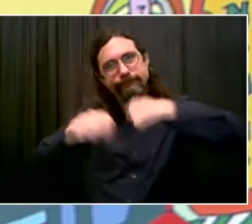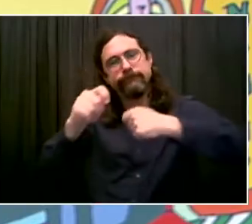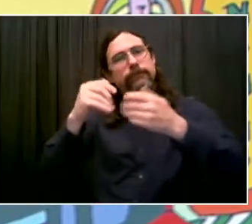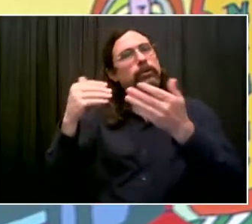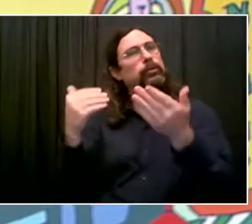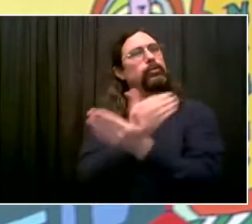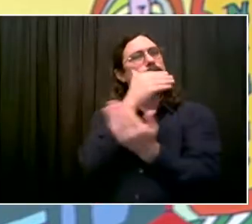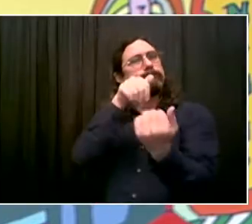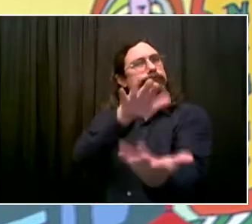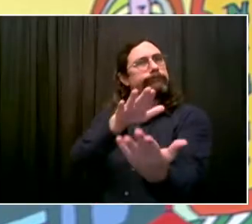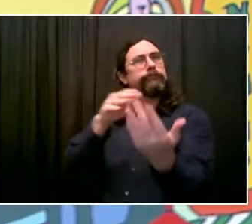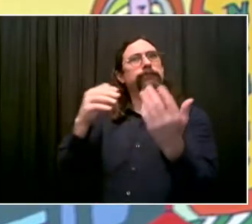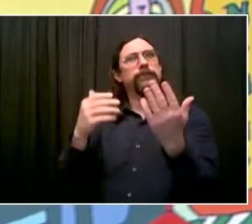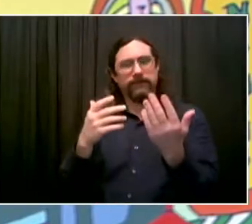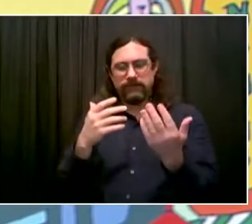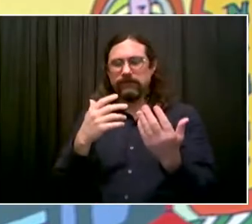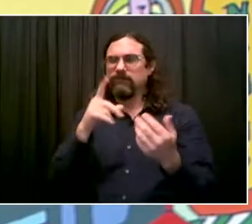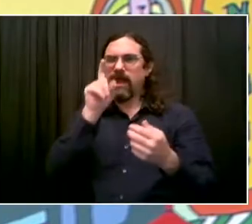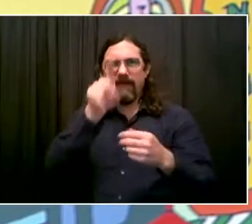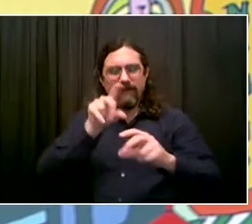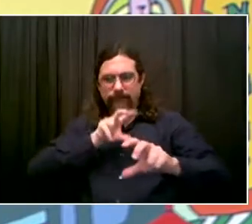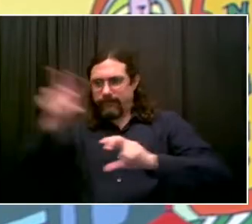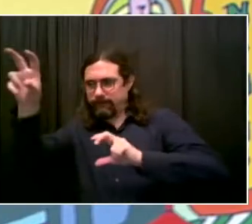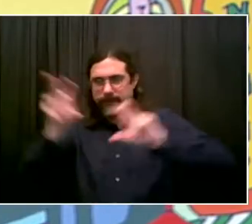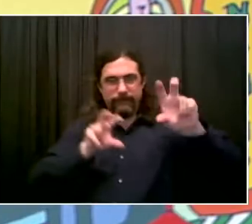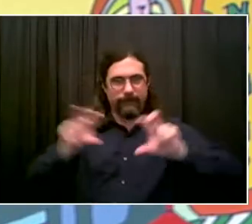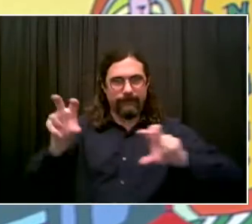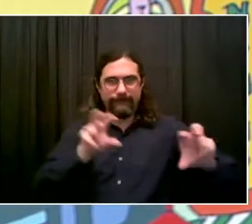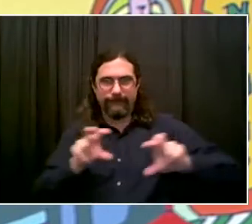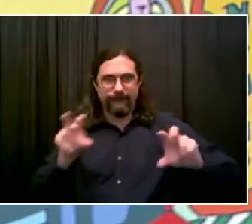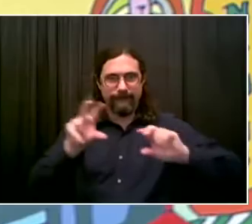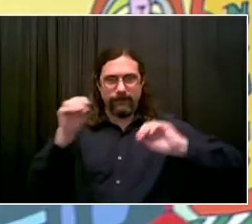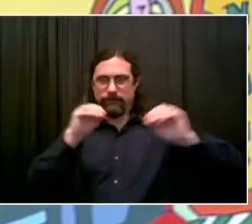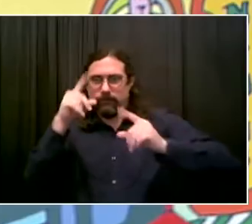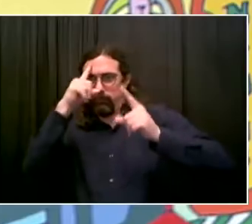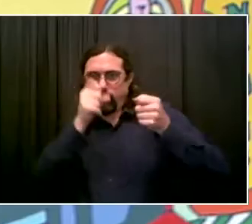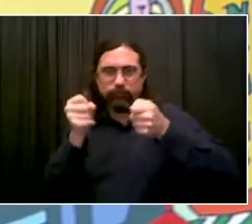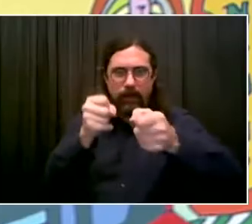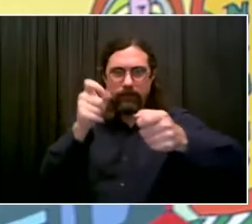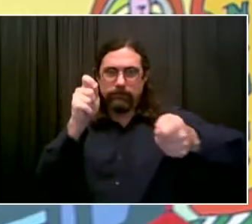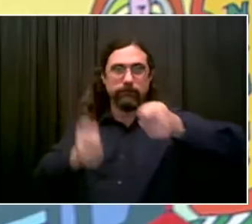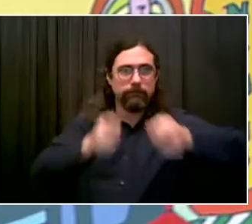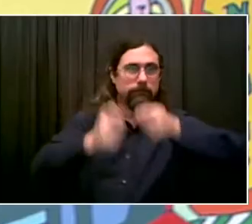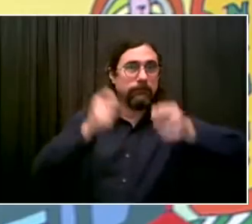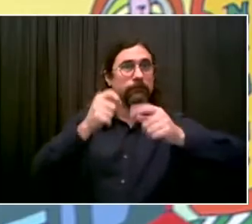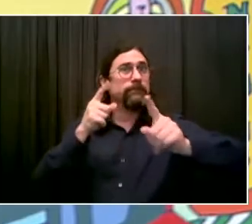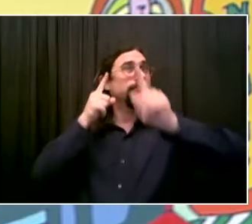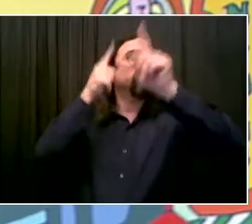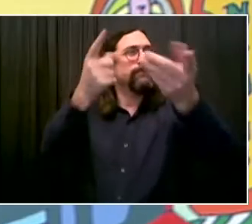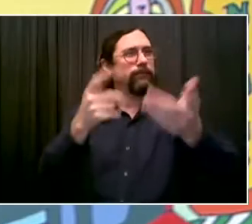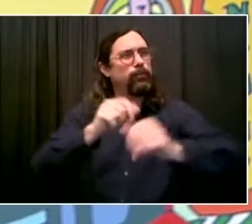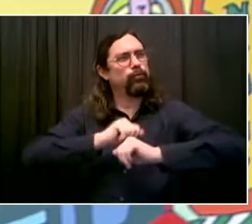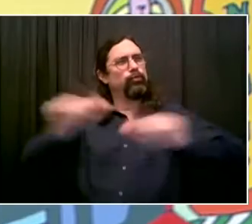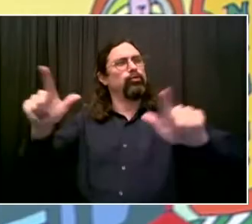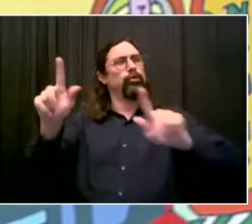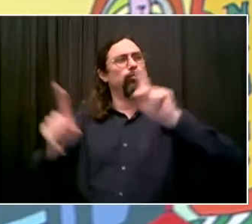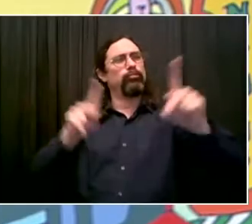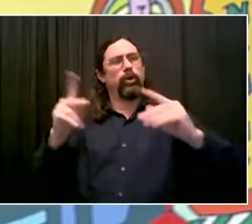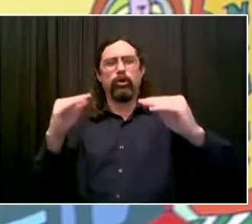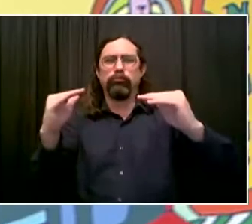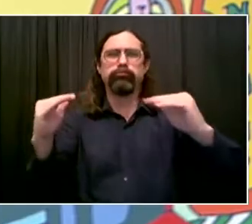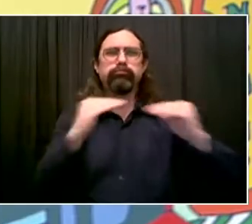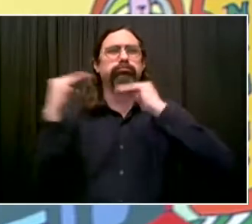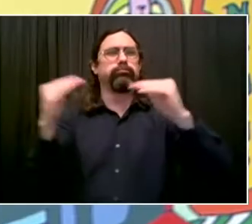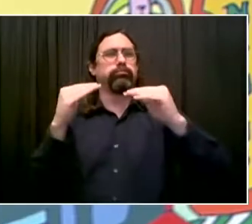share. How does that happen? It happens in so many cases by our local government making